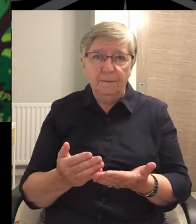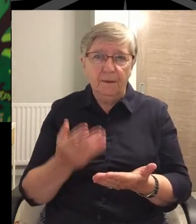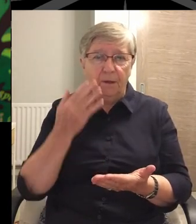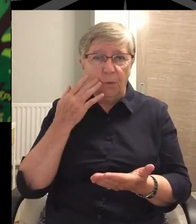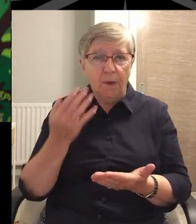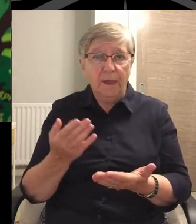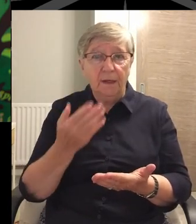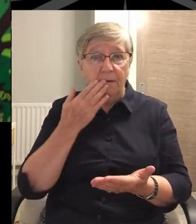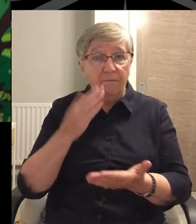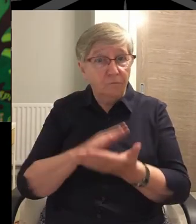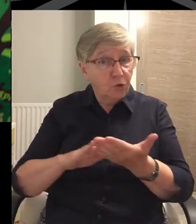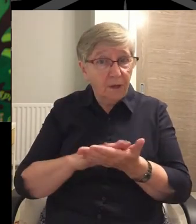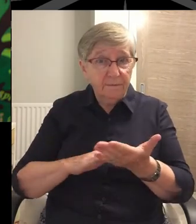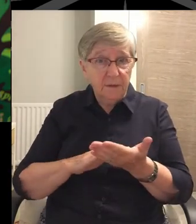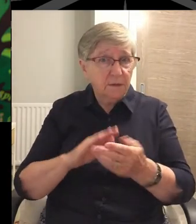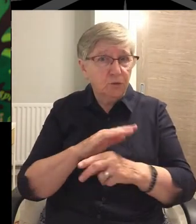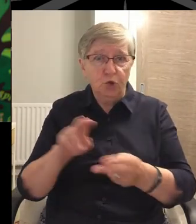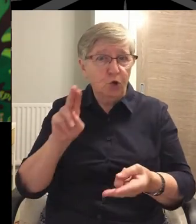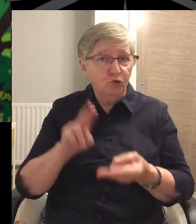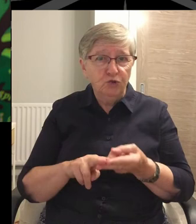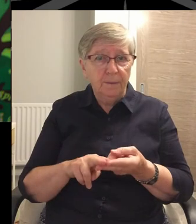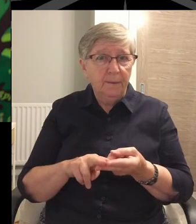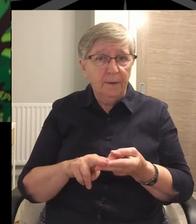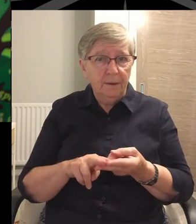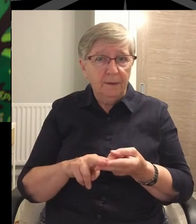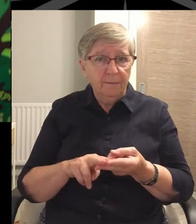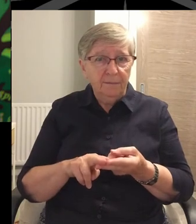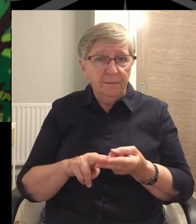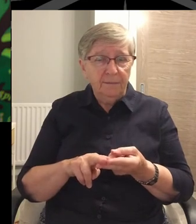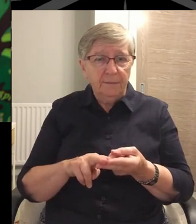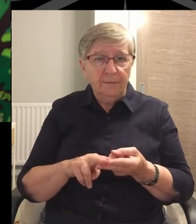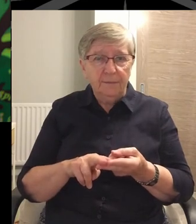And while, Lord, forgiveness is not cheap,